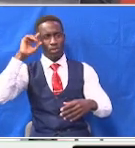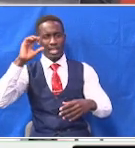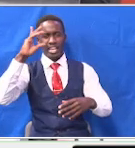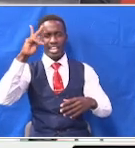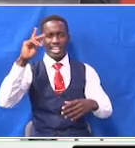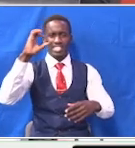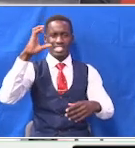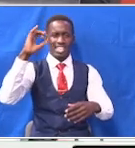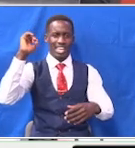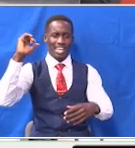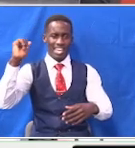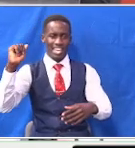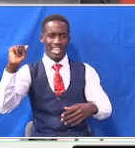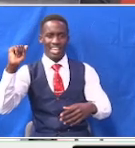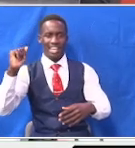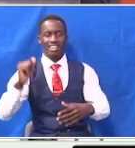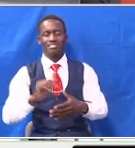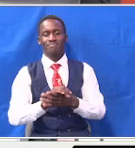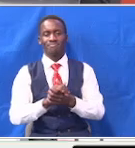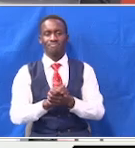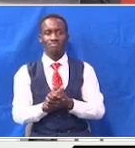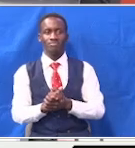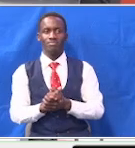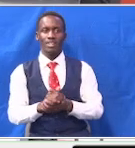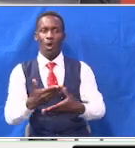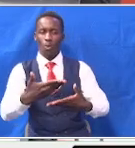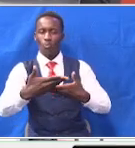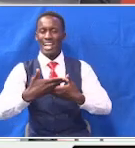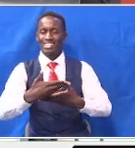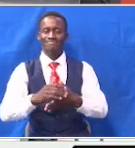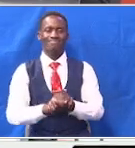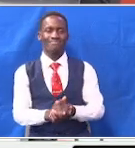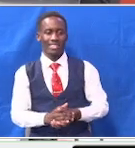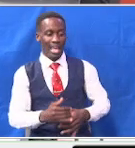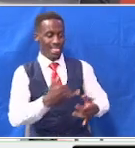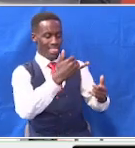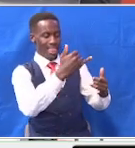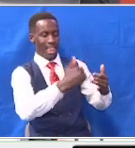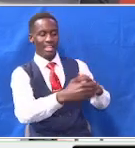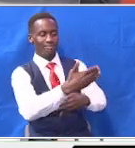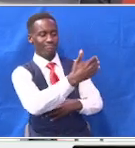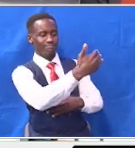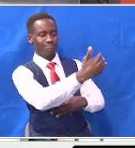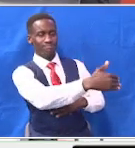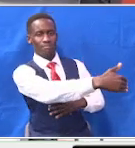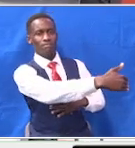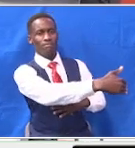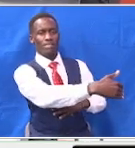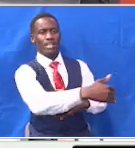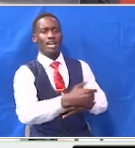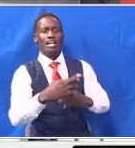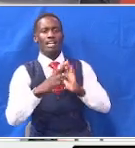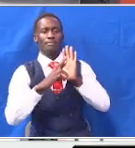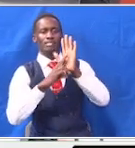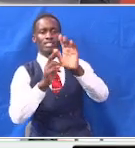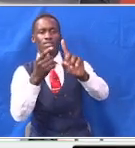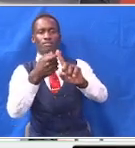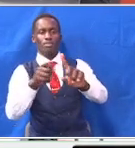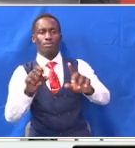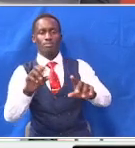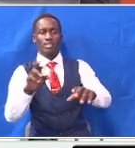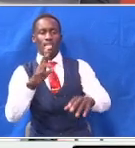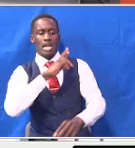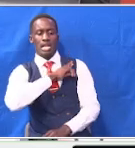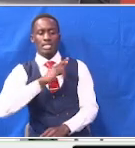Center for Policy and Strategy. Karibu sana. Karibu. And last but not least, our representative from the clergy, you are